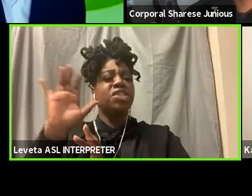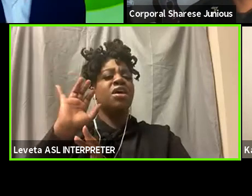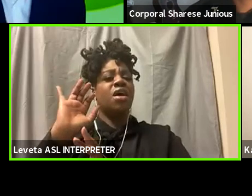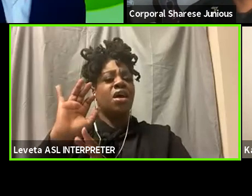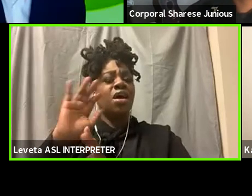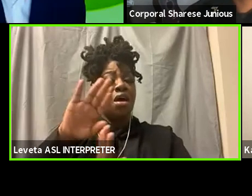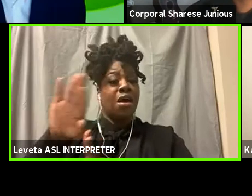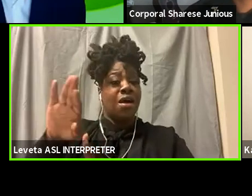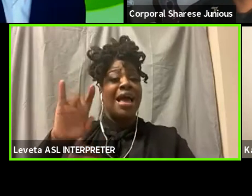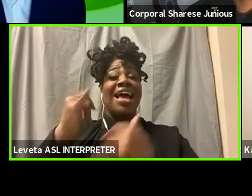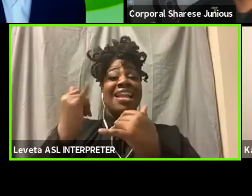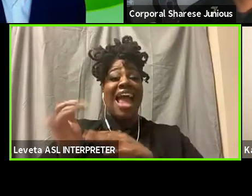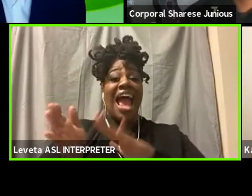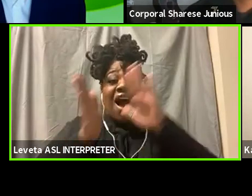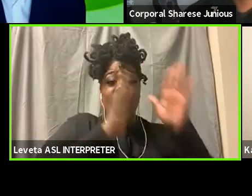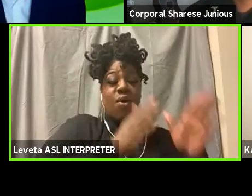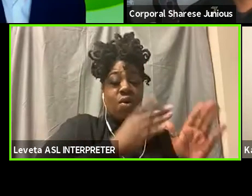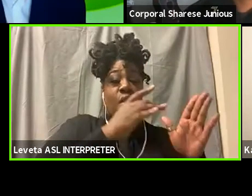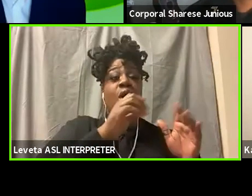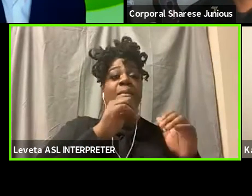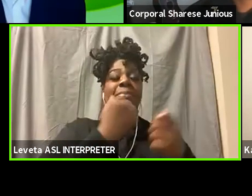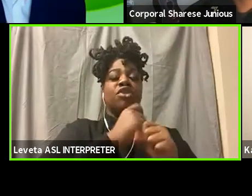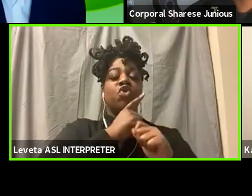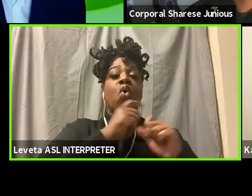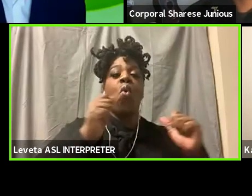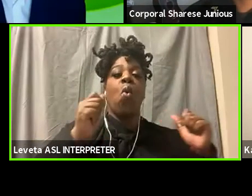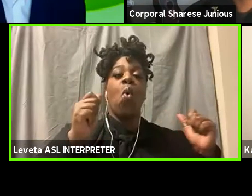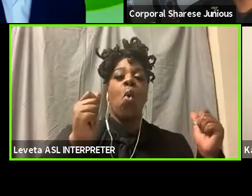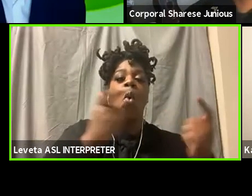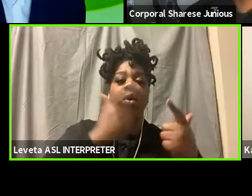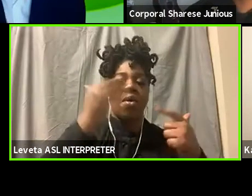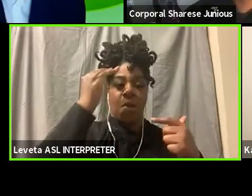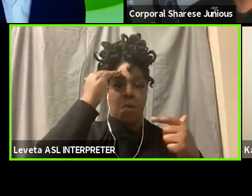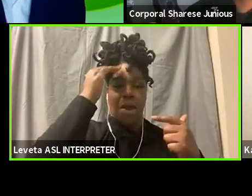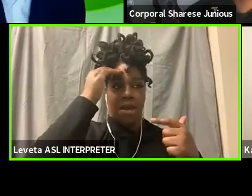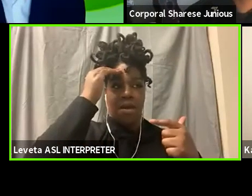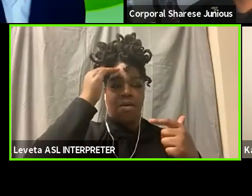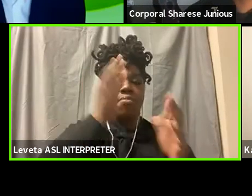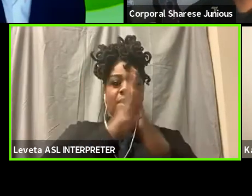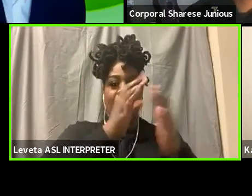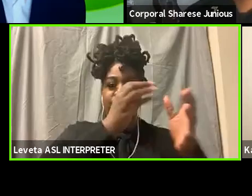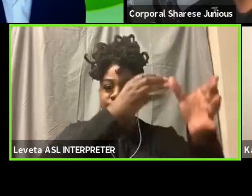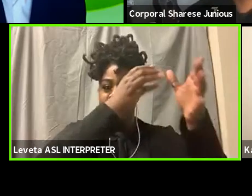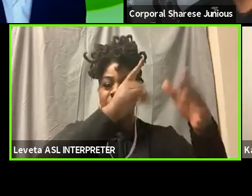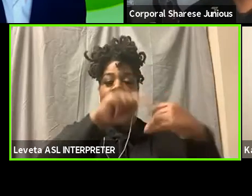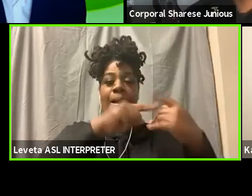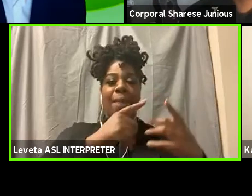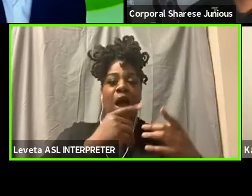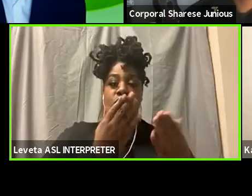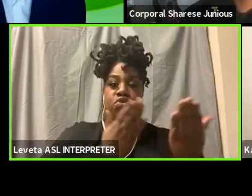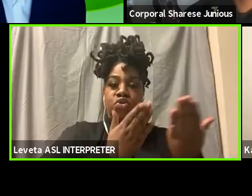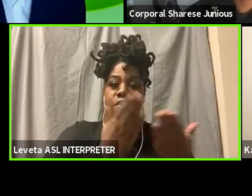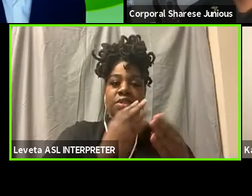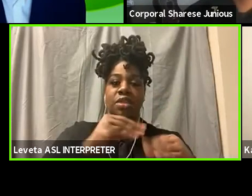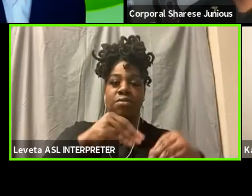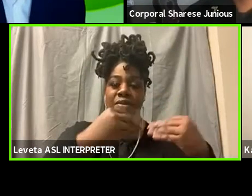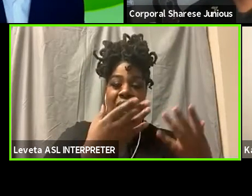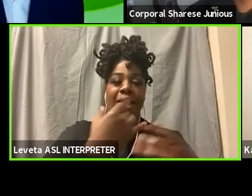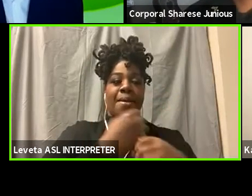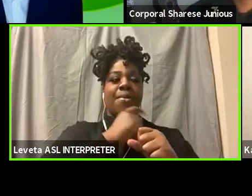our parents and students are aware of those supports and those services, and that we are ensuring that students are getting what they